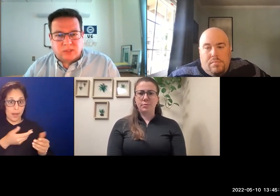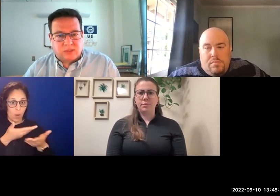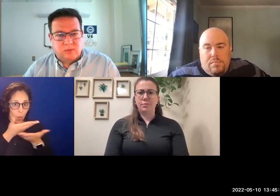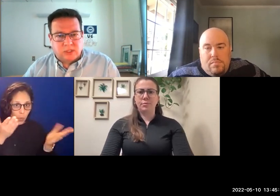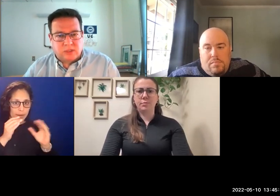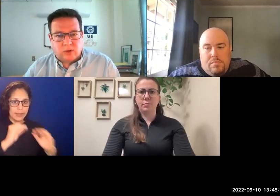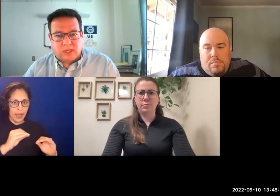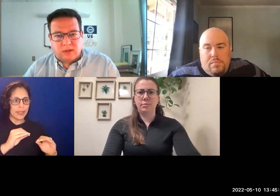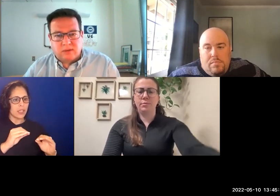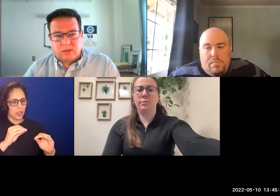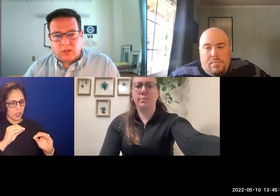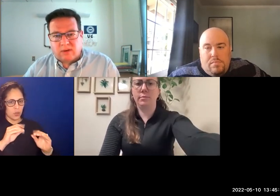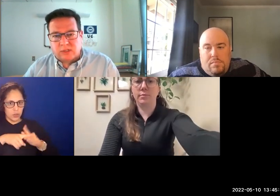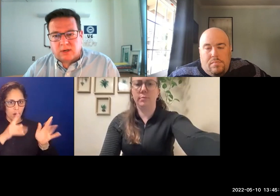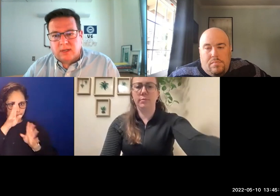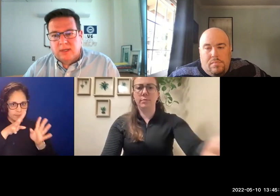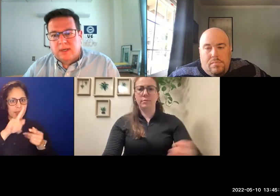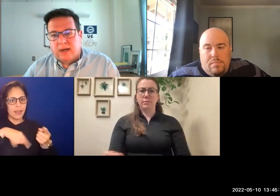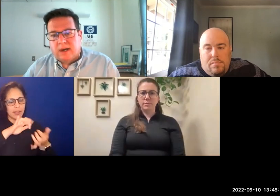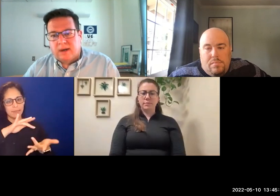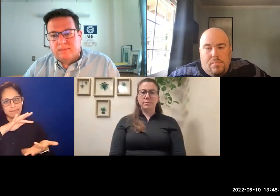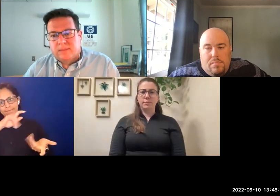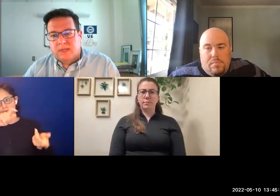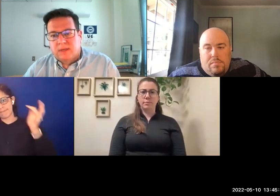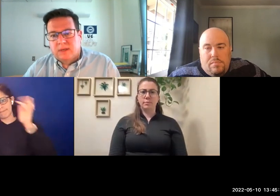process was totally, totally revolutionary.